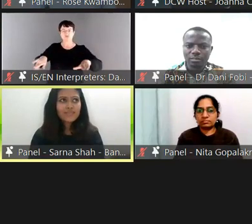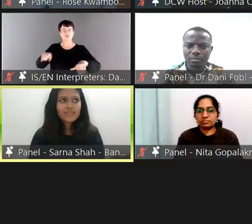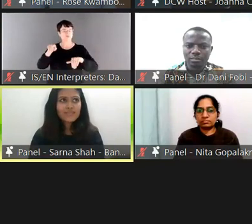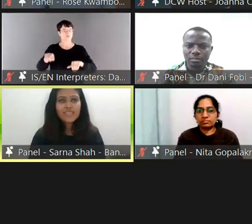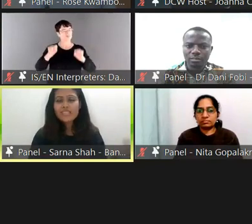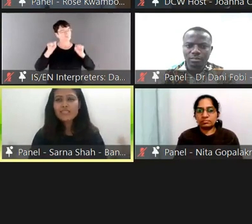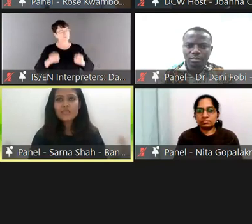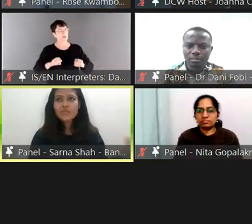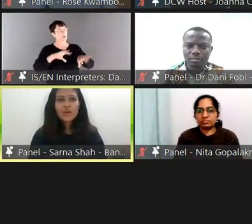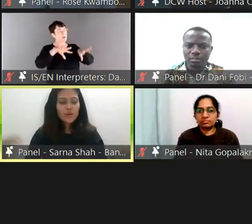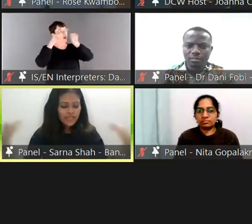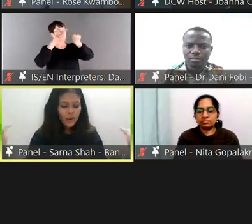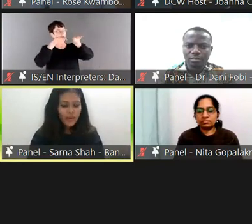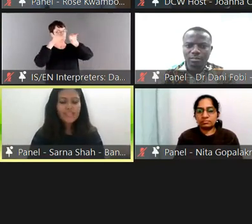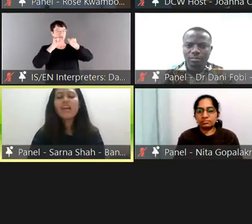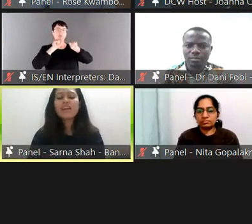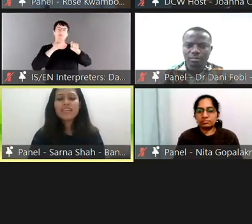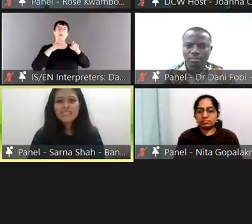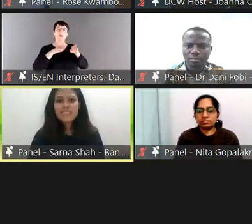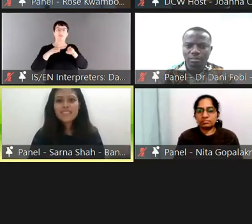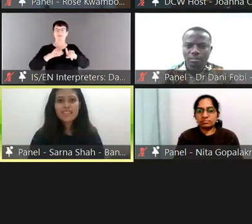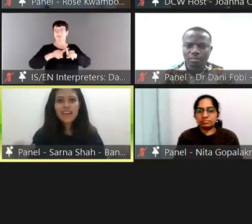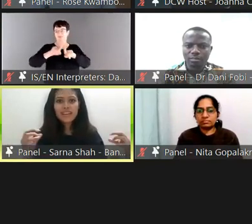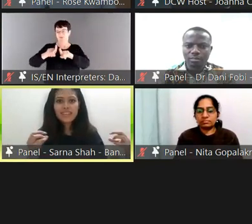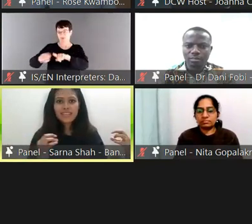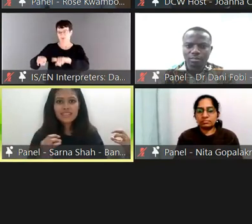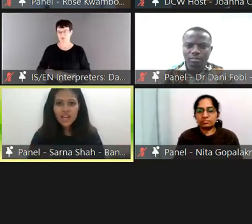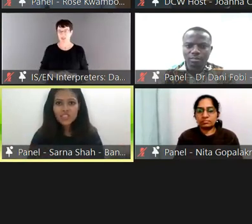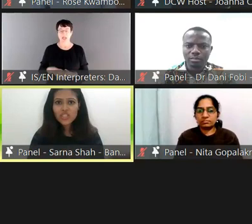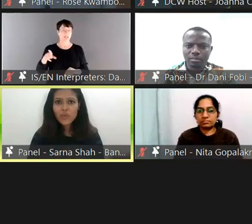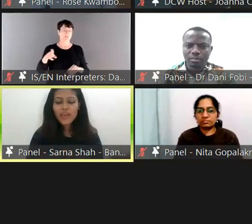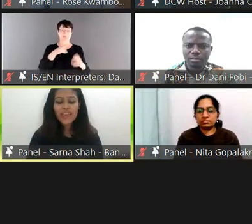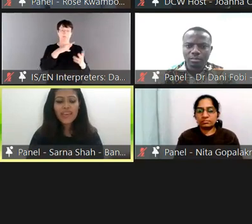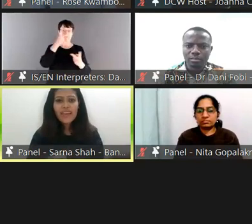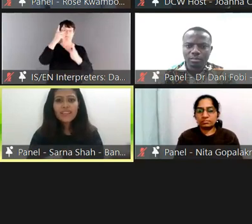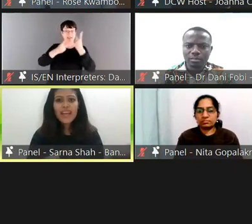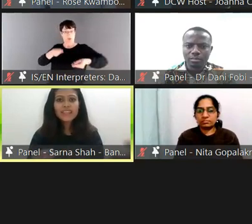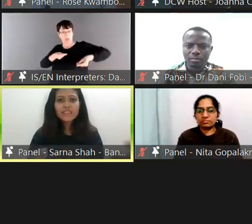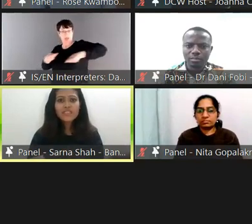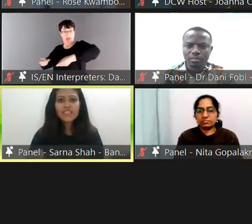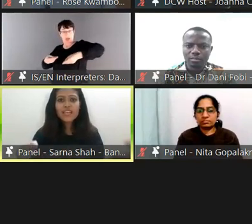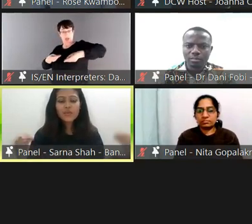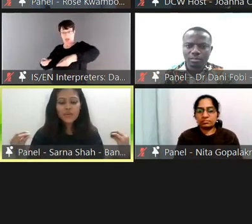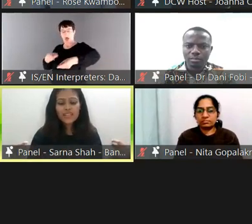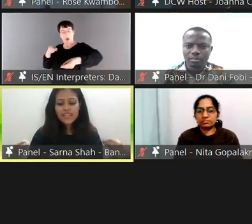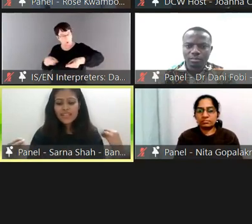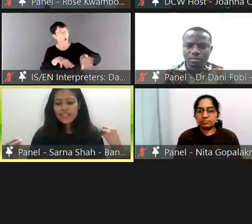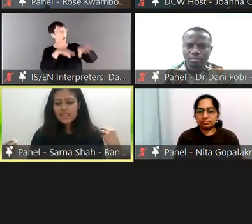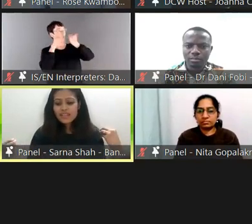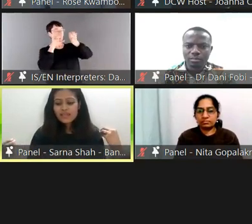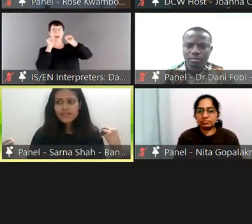we just decorated our ECD center in such a way that these children